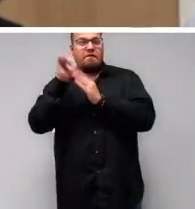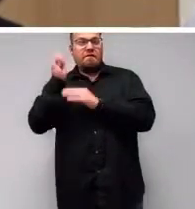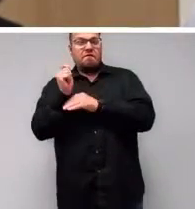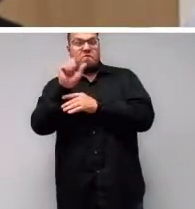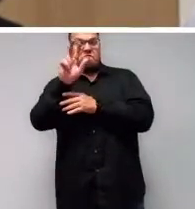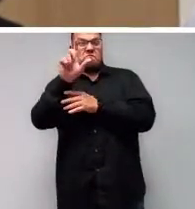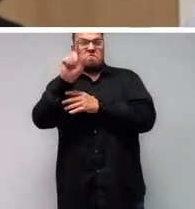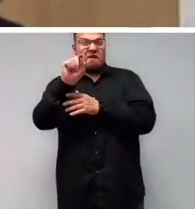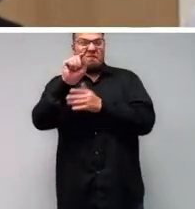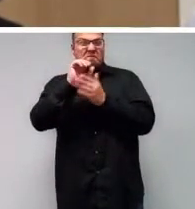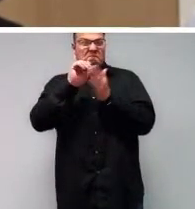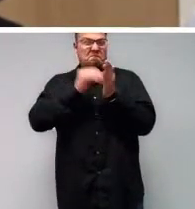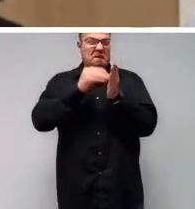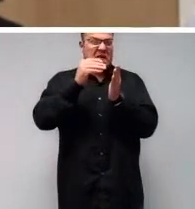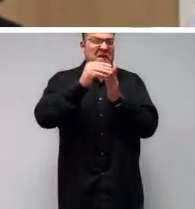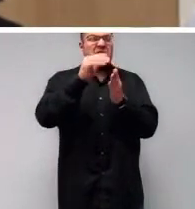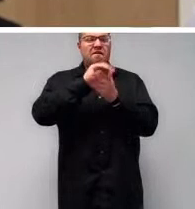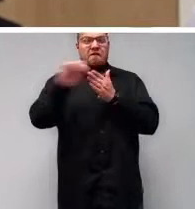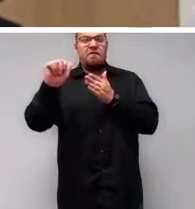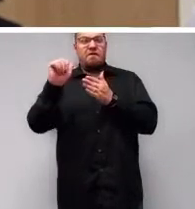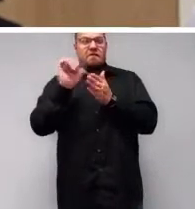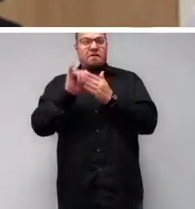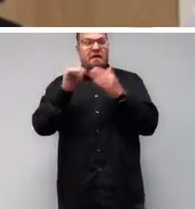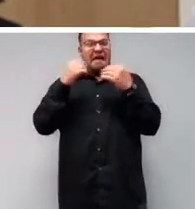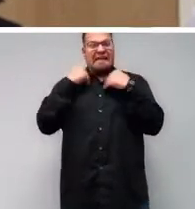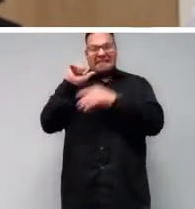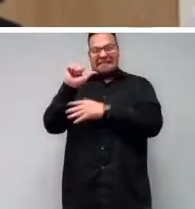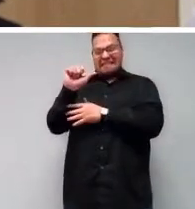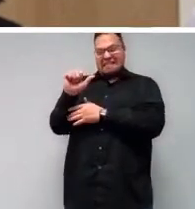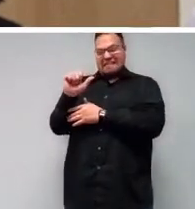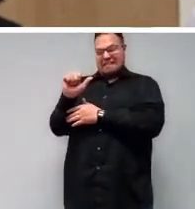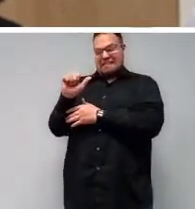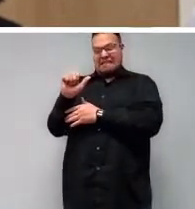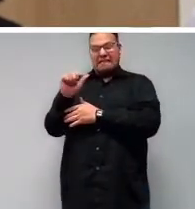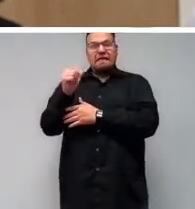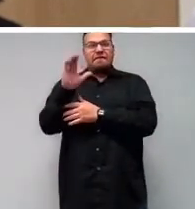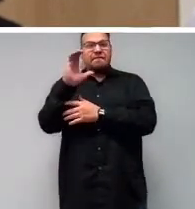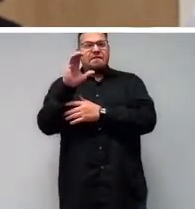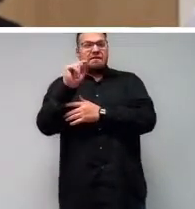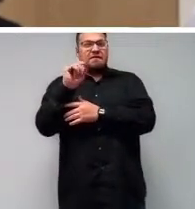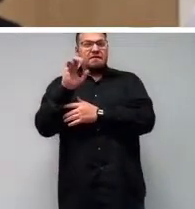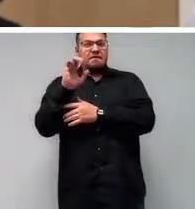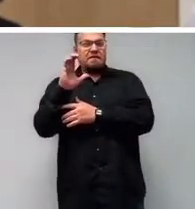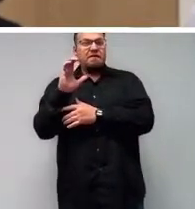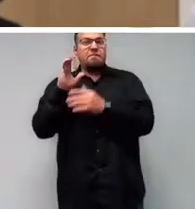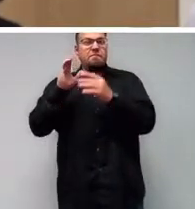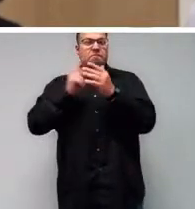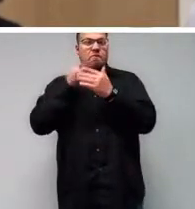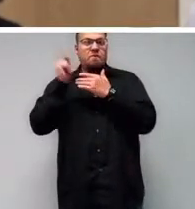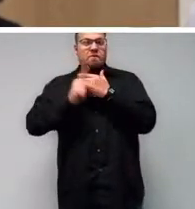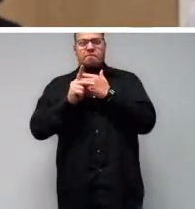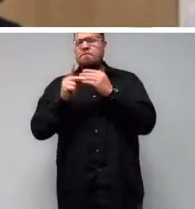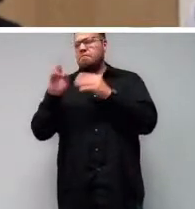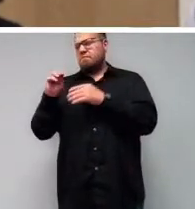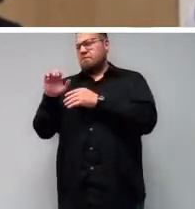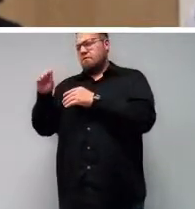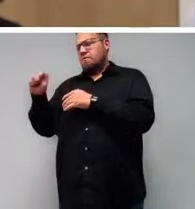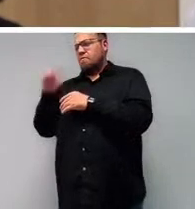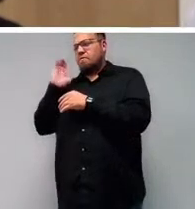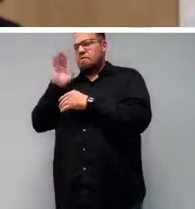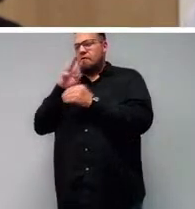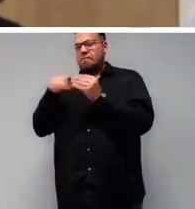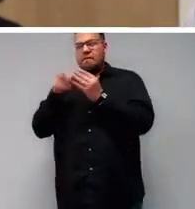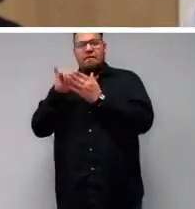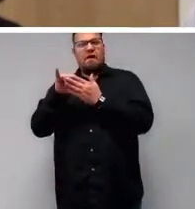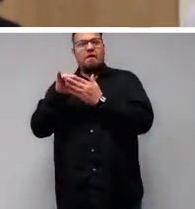$20 million and has 10 of the CTE programs, and Melissa will be talking about the community transition program, which is